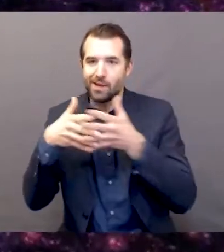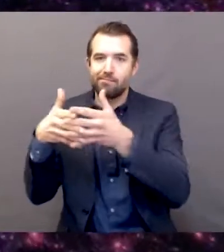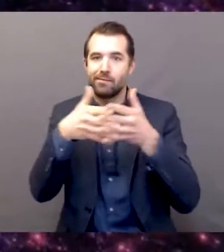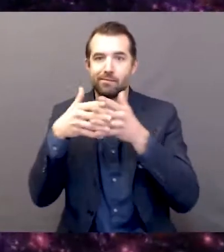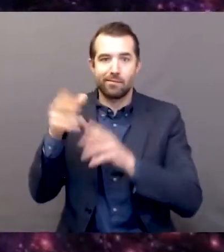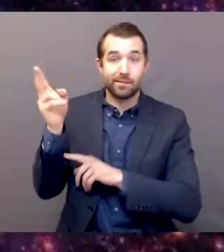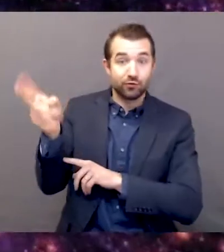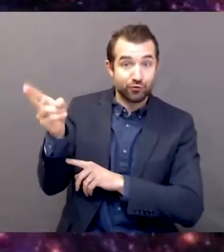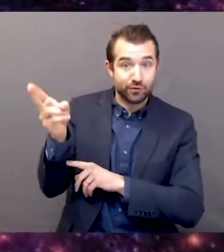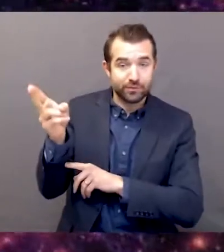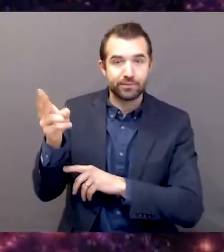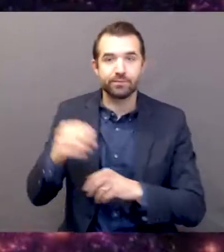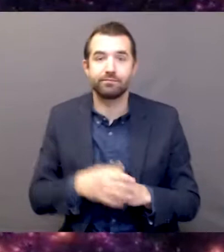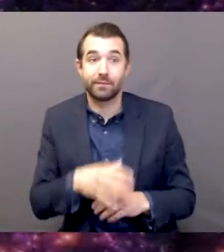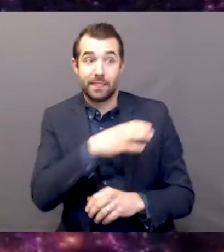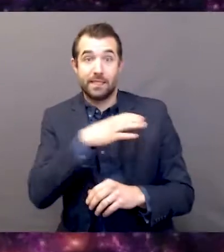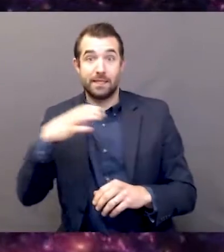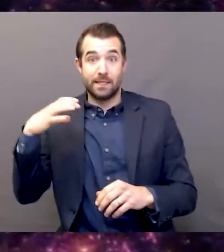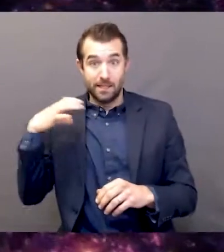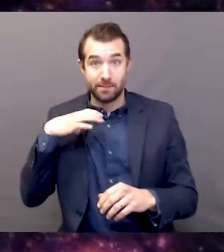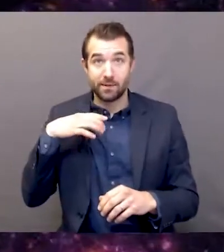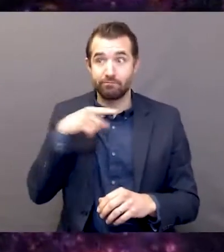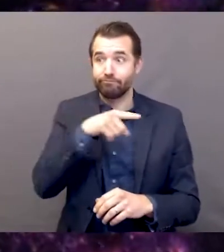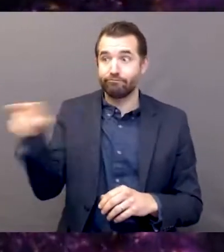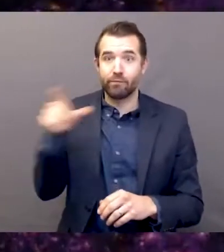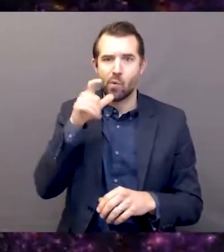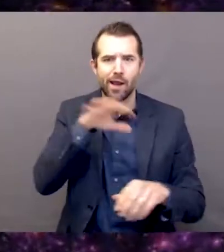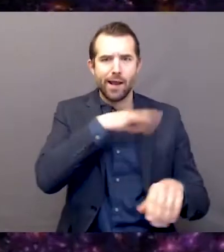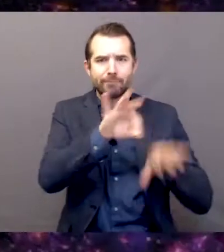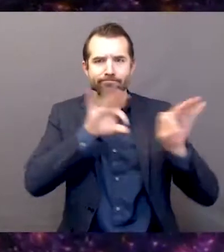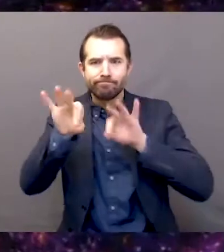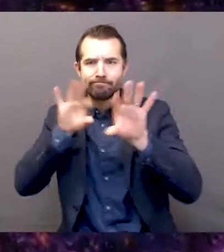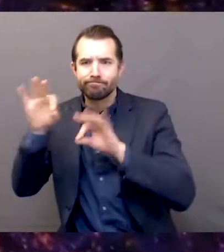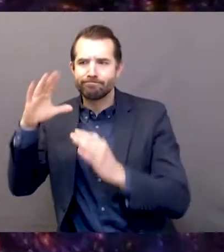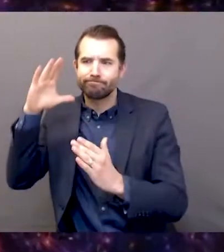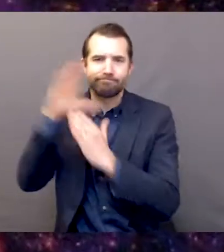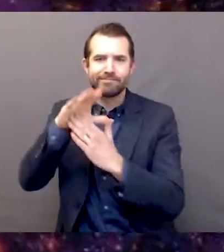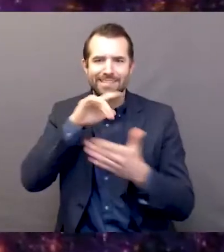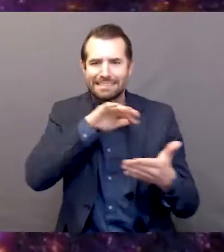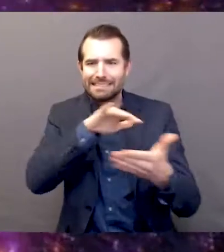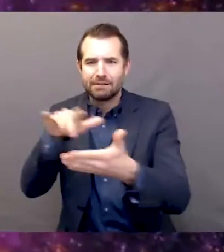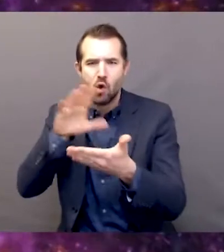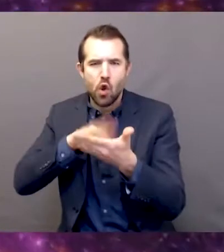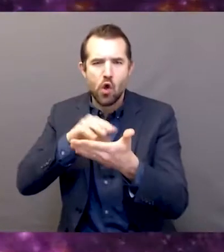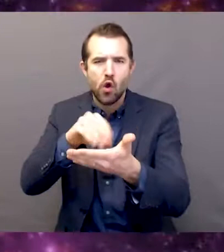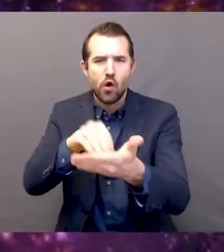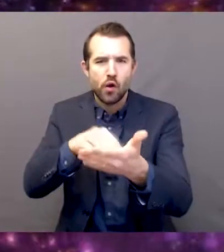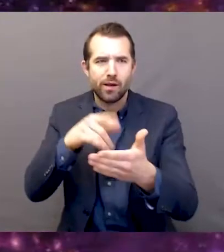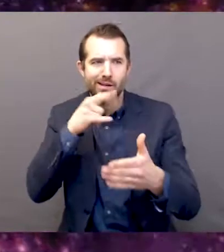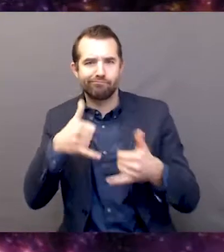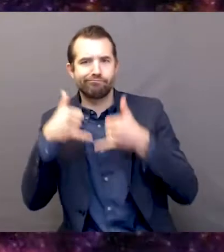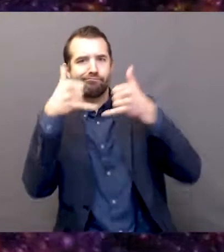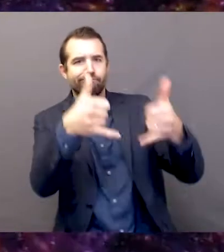the Smithsonian Distinguished Scholar Selection Committee, which is comprised of previous winners of the Smithsonian Distinguished Scholar